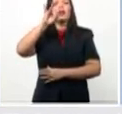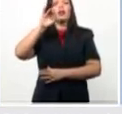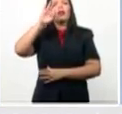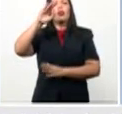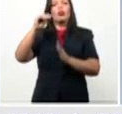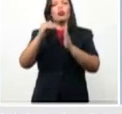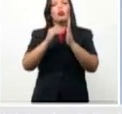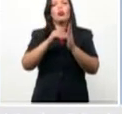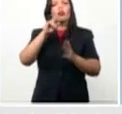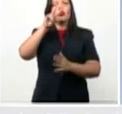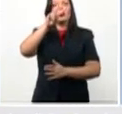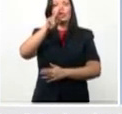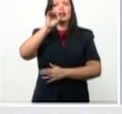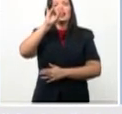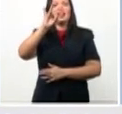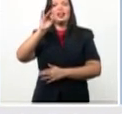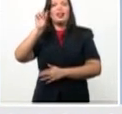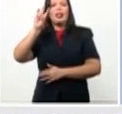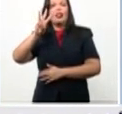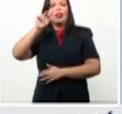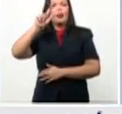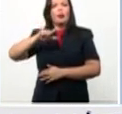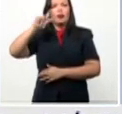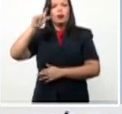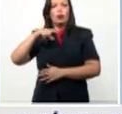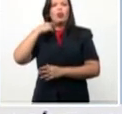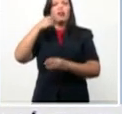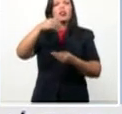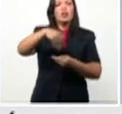178,273 deaths, and that gives a lethality of